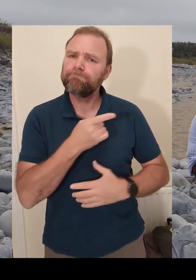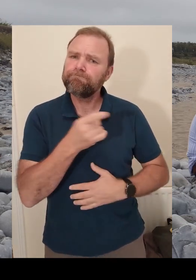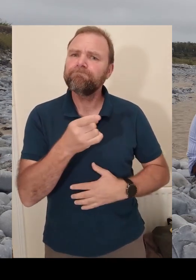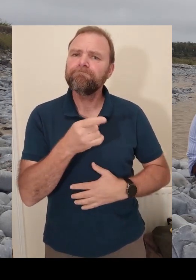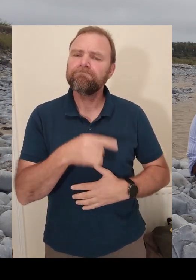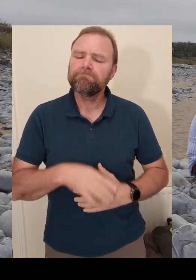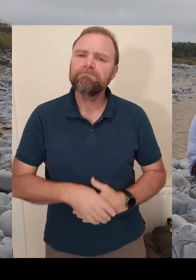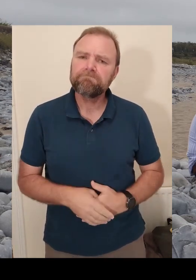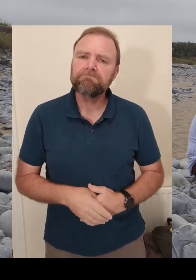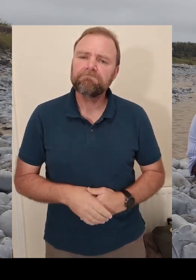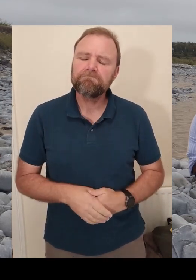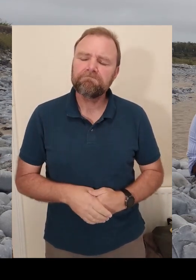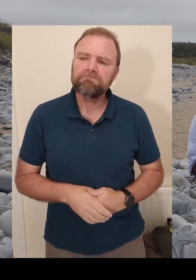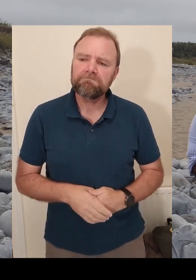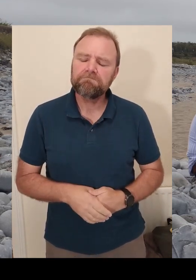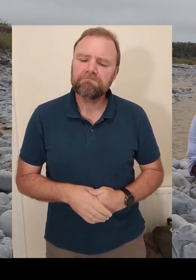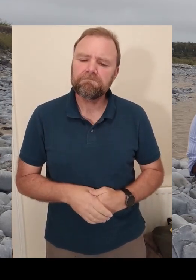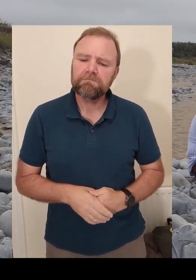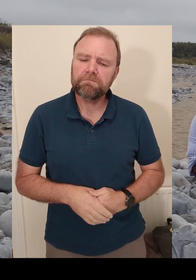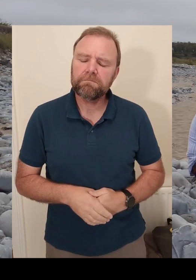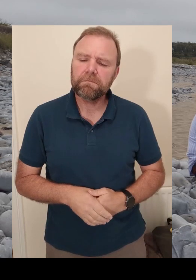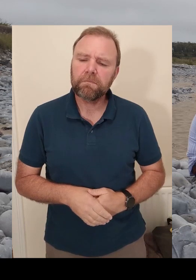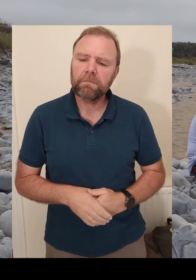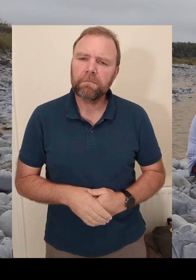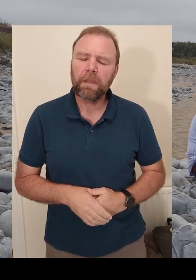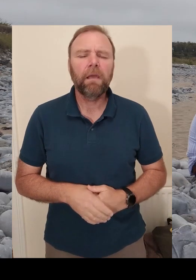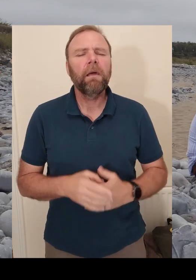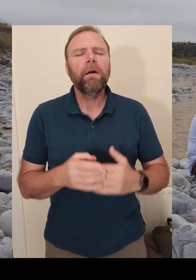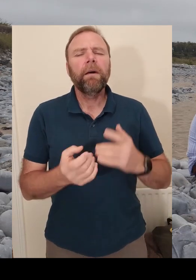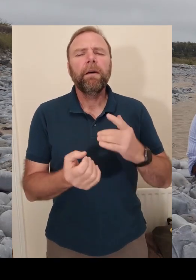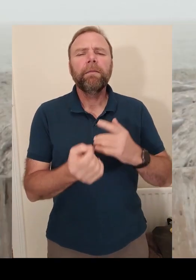for the people that were governing the country, I have to say.